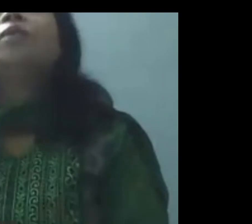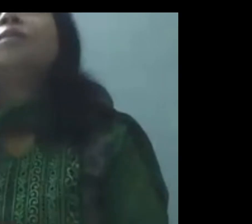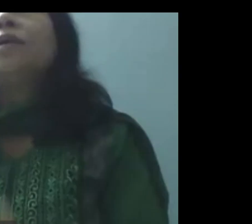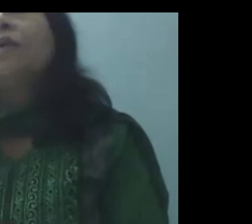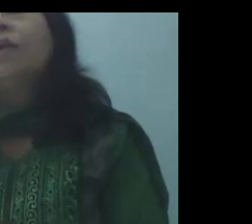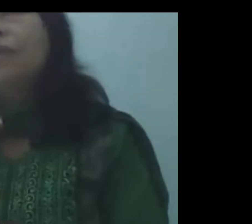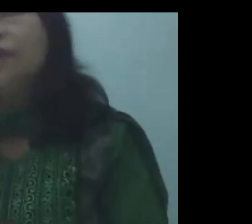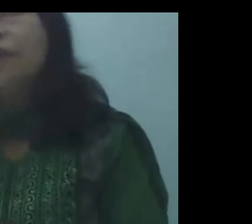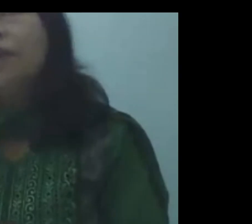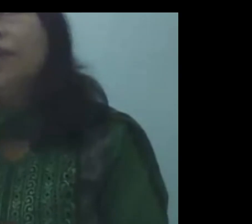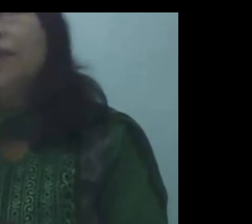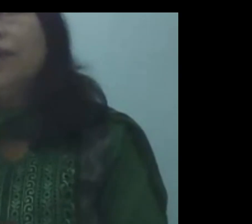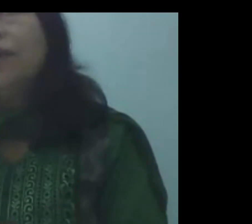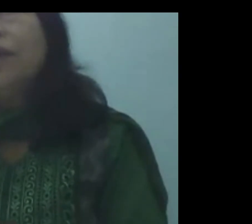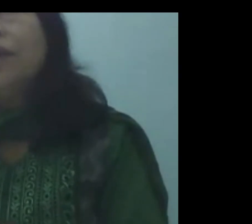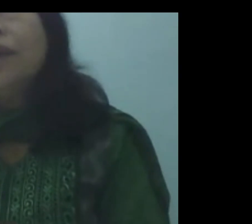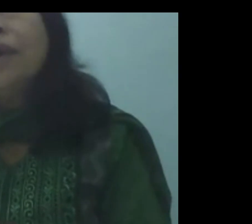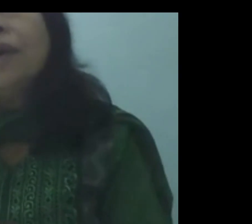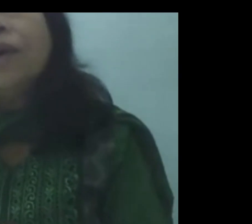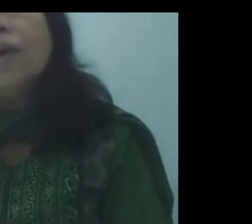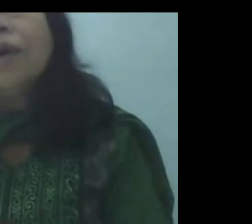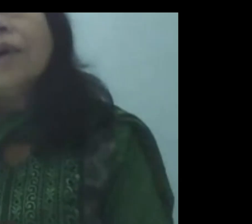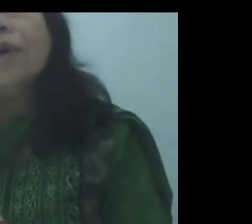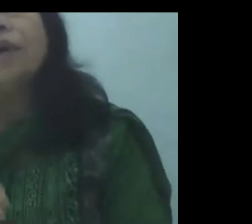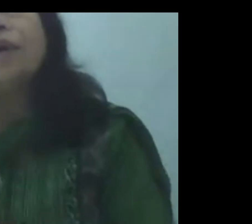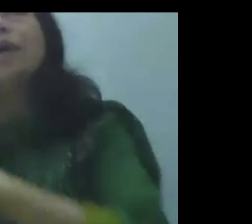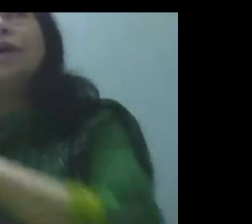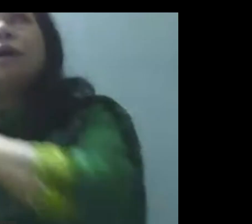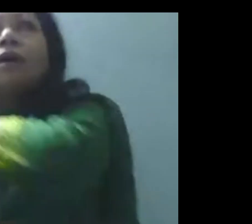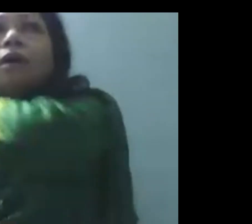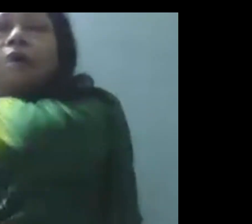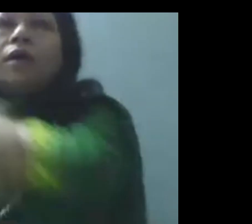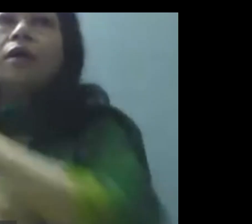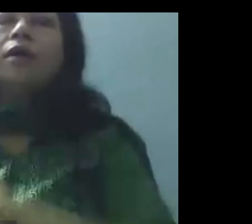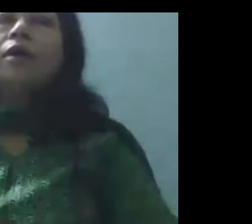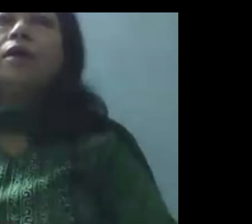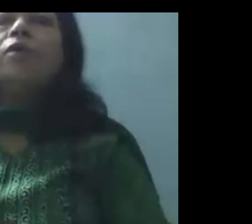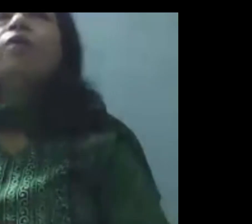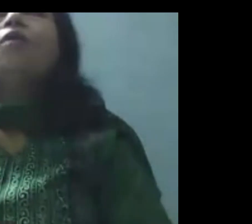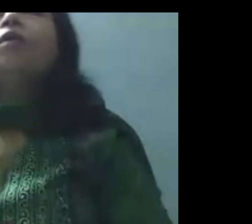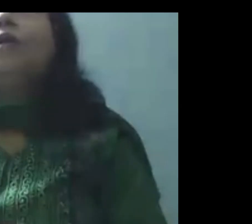and to thrive the entrepreneurship